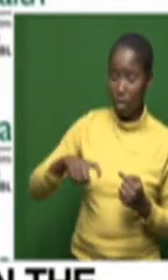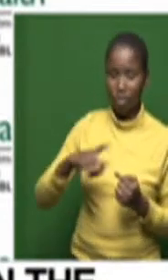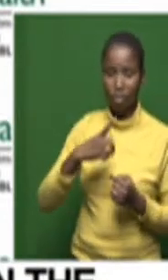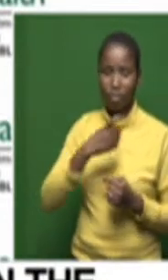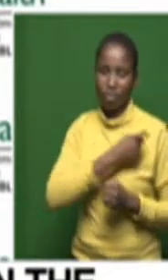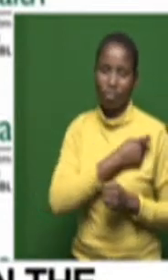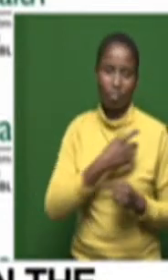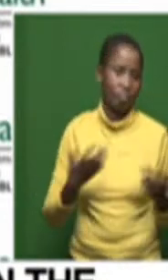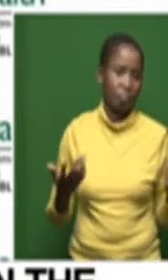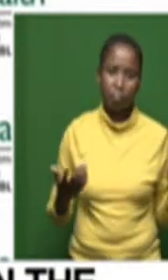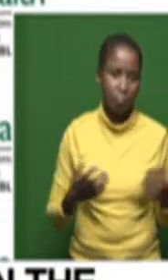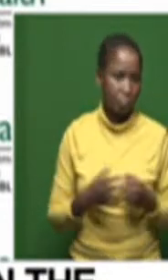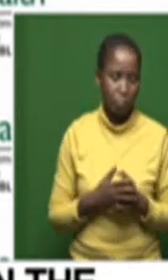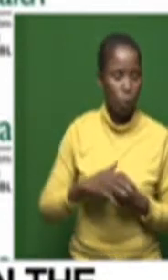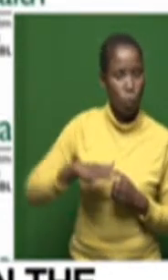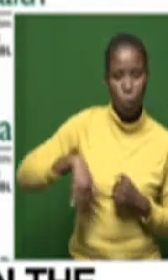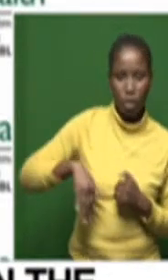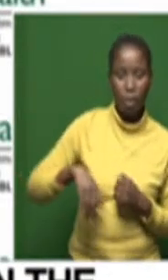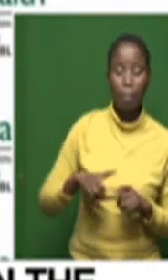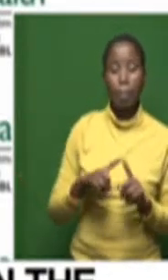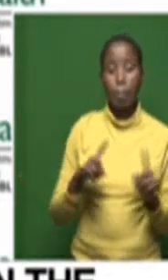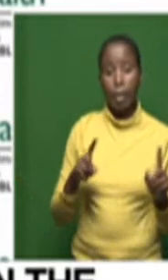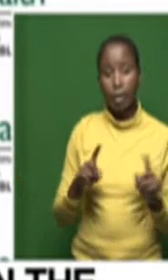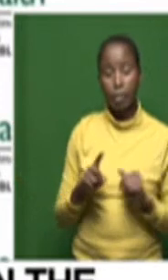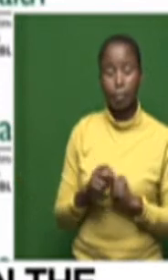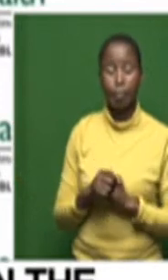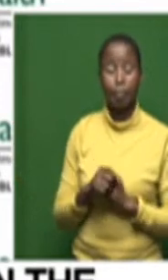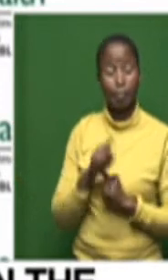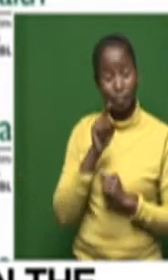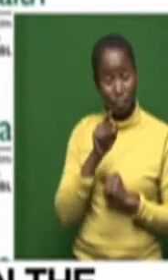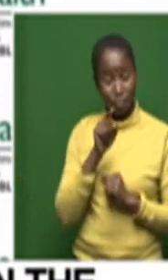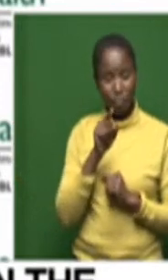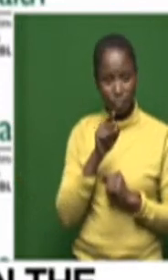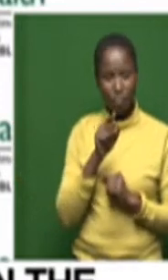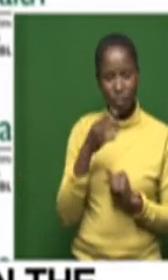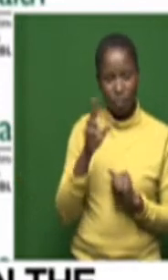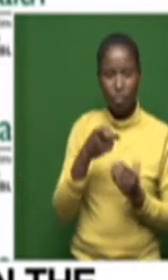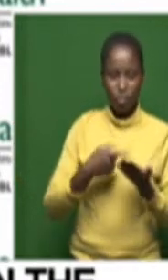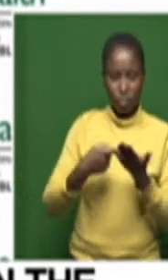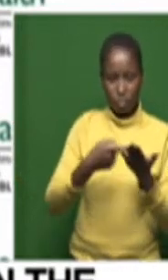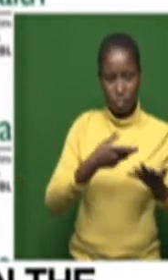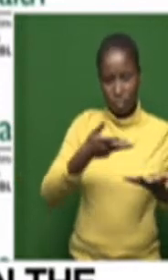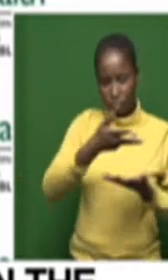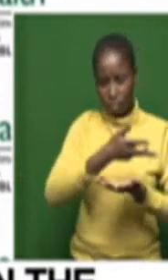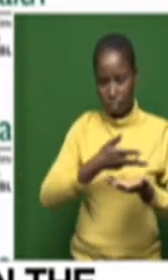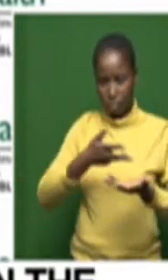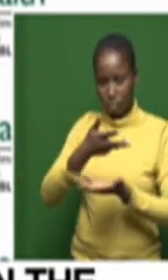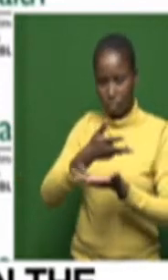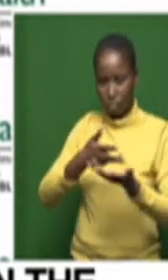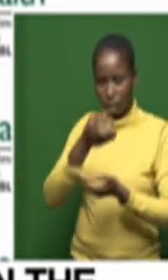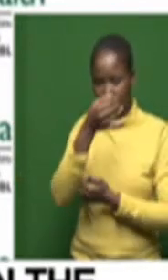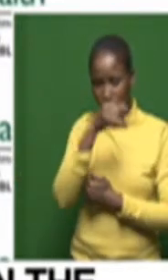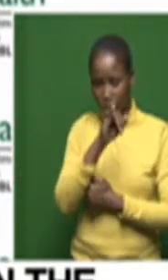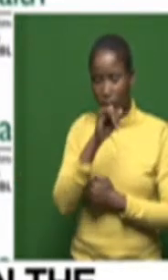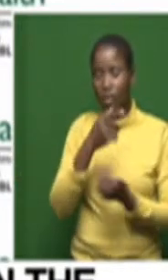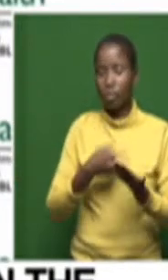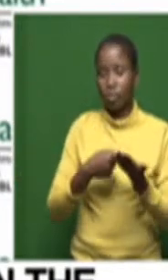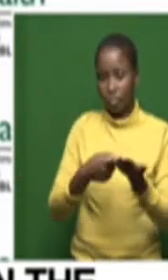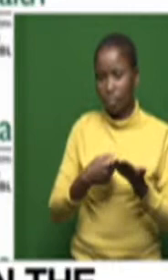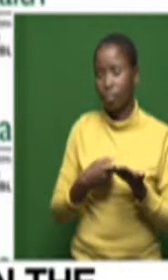really the direction which we think, discussing with various role players, we